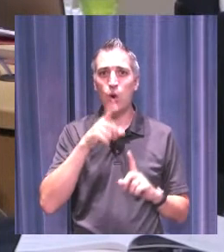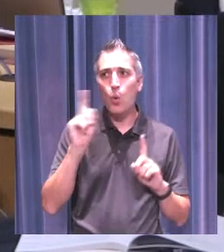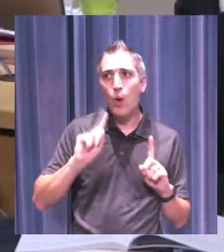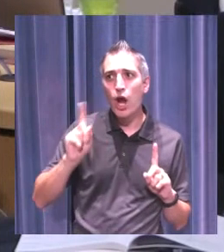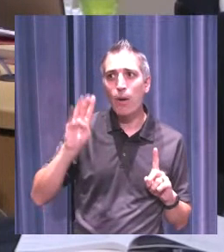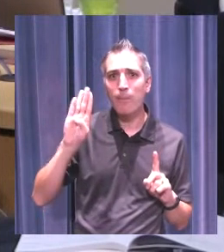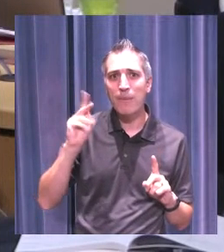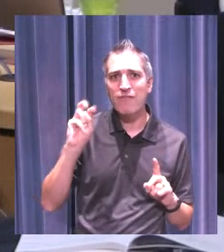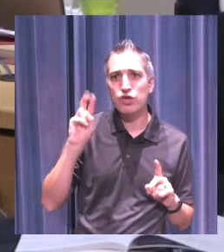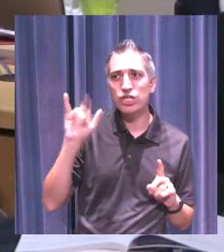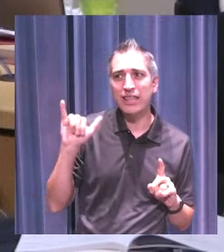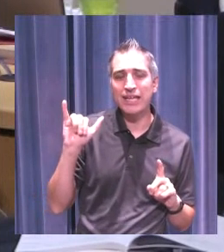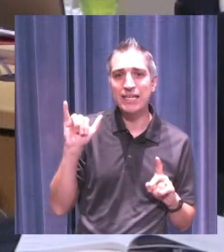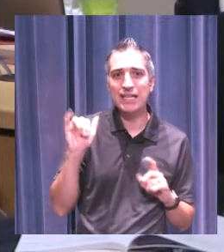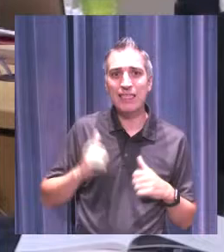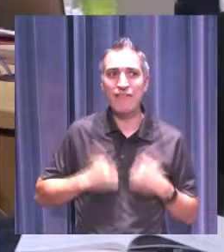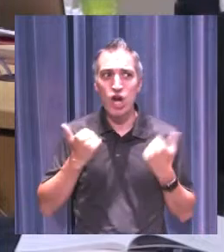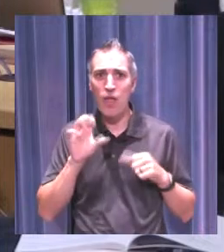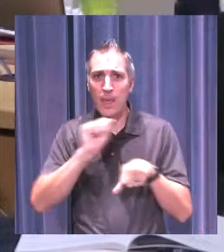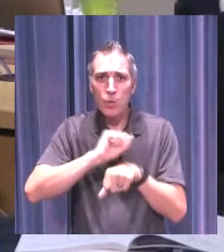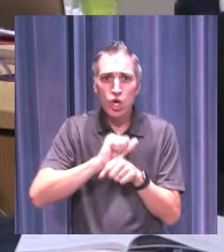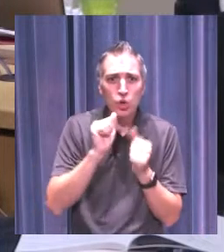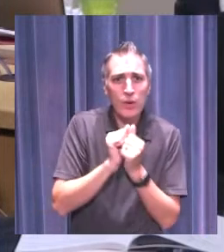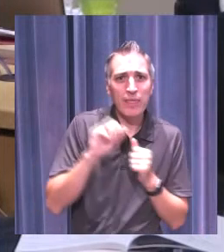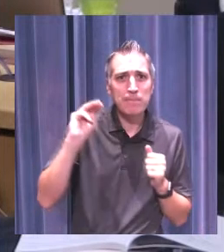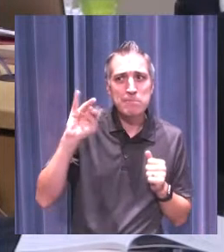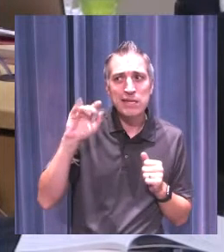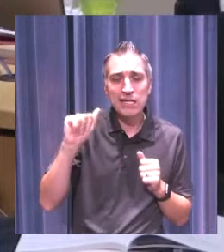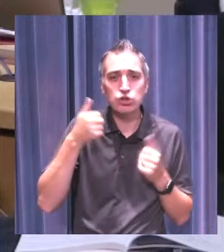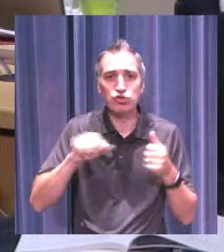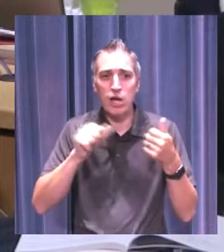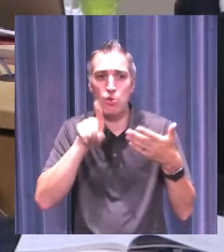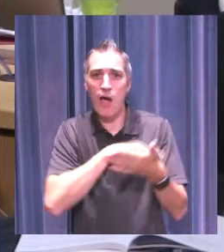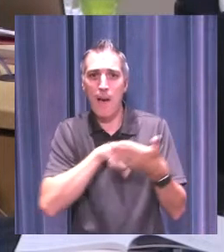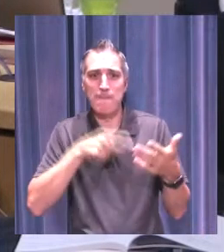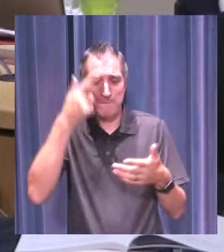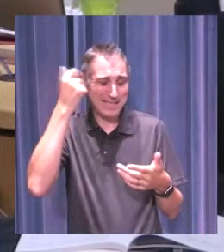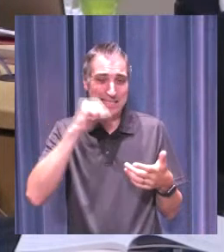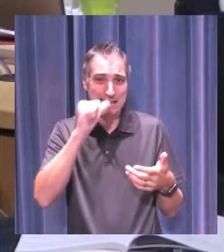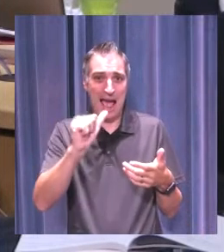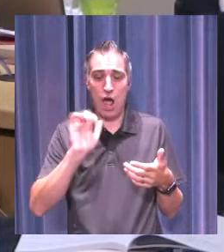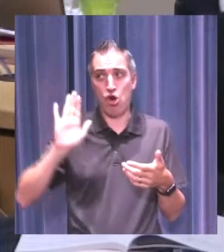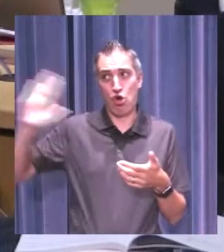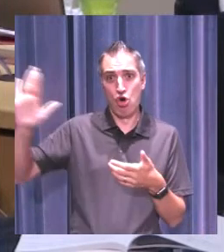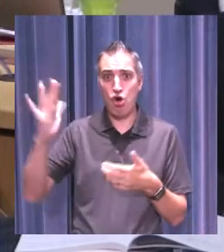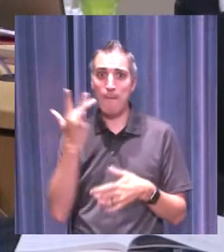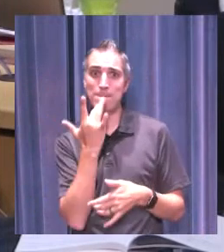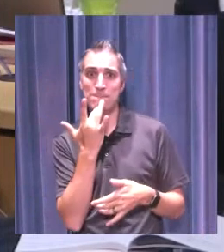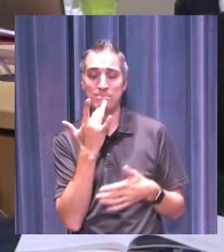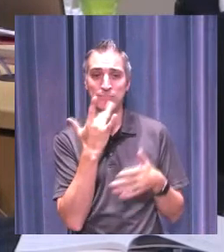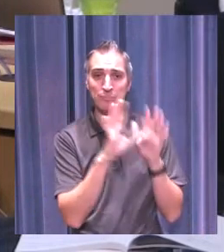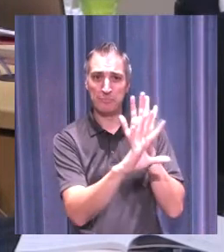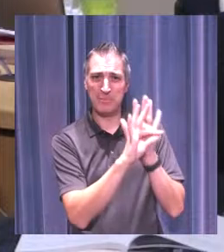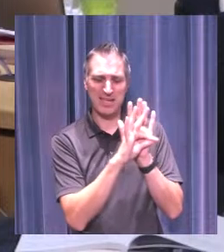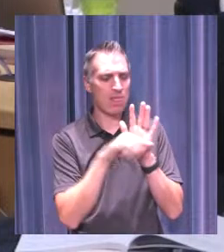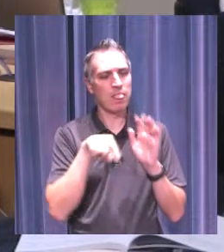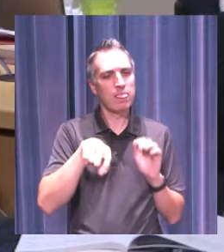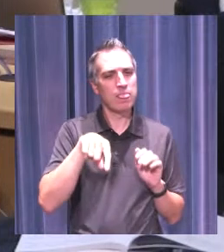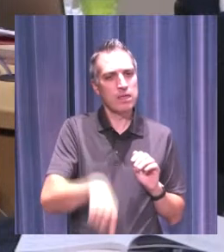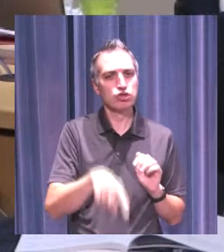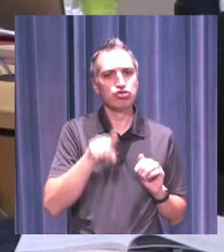living? Are they working with the media to slam the new hire because it's not the previous president's pick? This should not